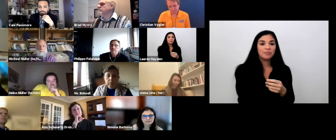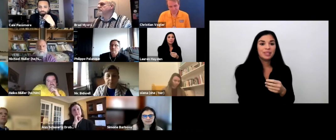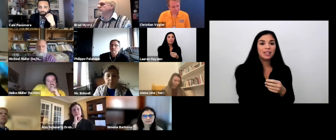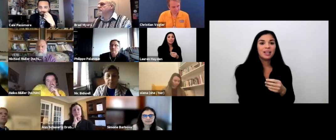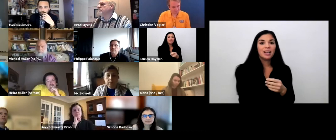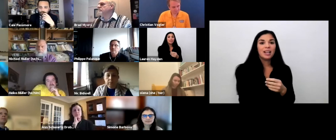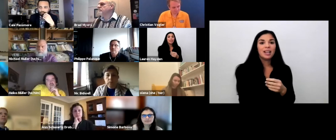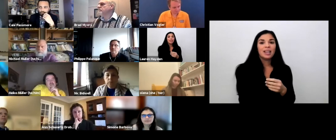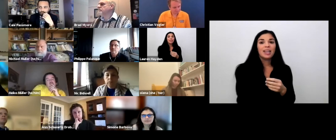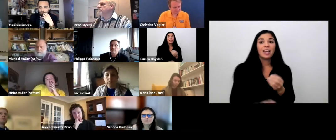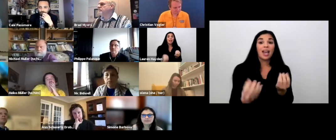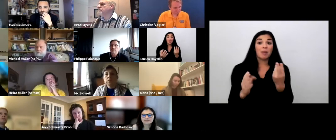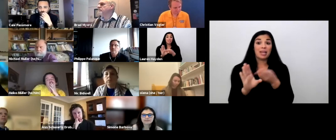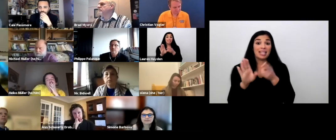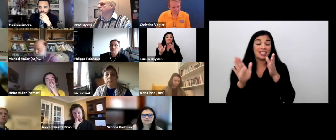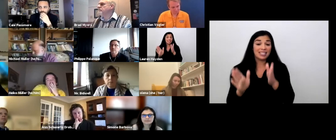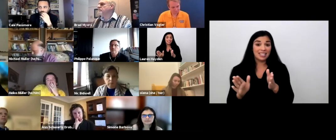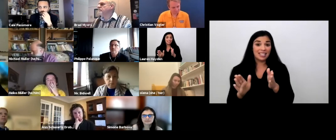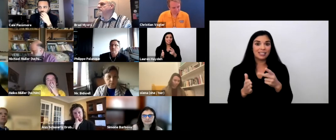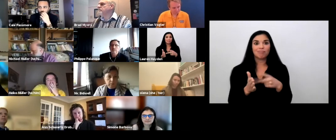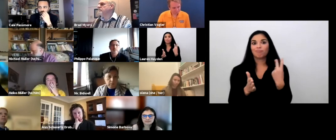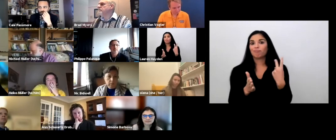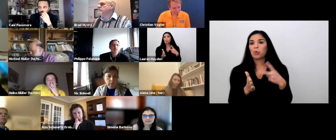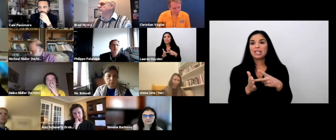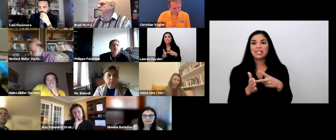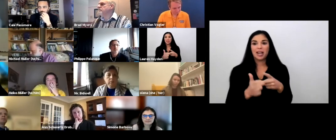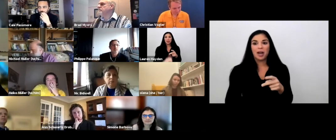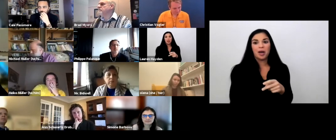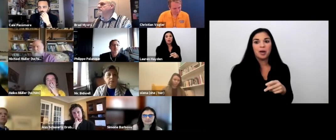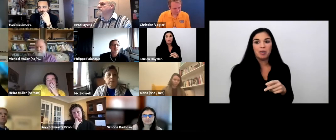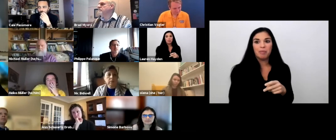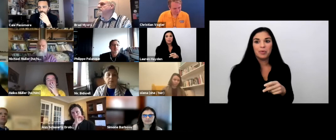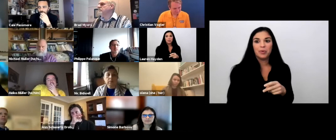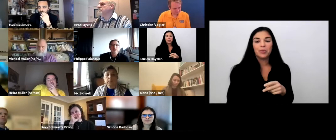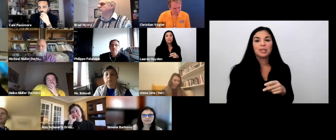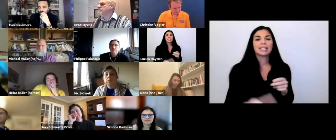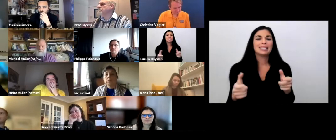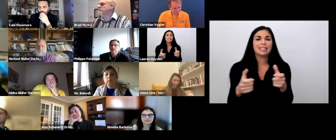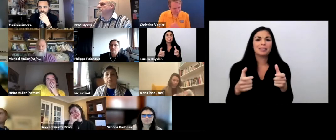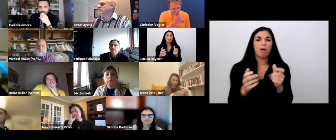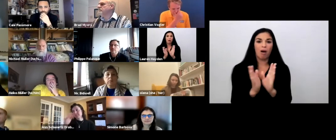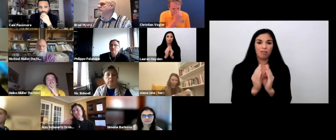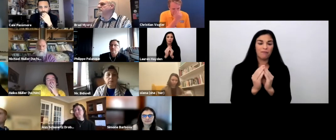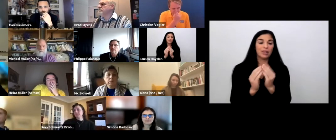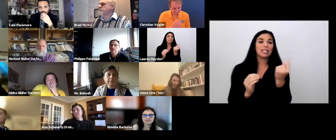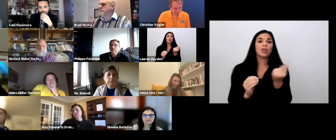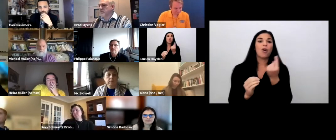was double of what this conference always fetches. It's a small conference, and it's always held